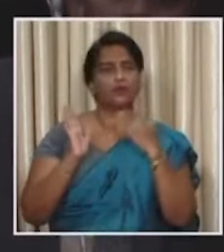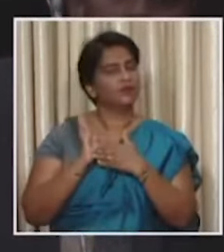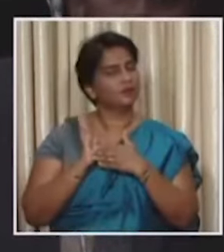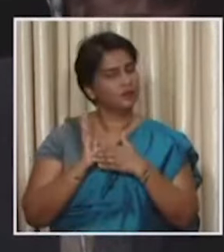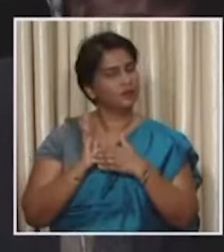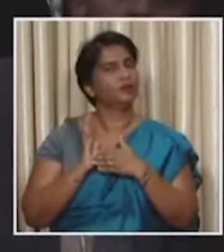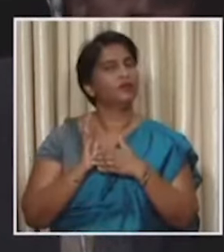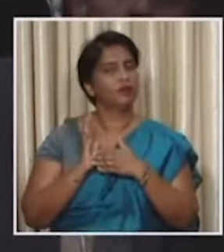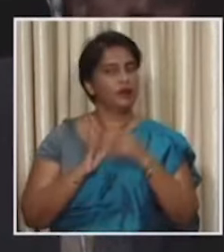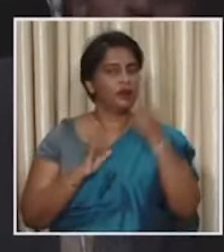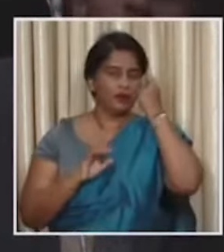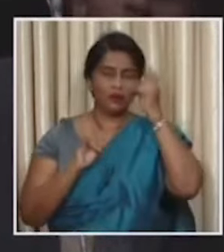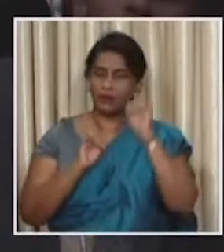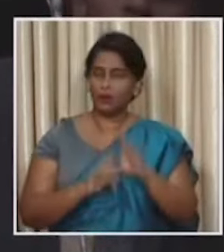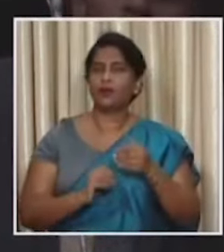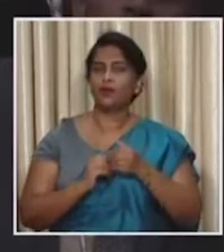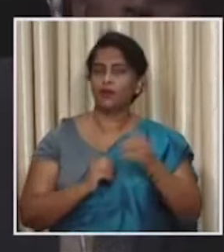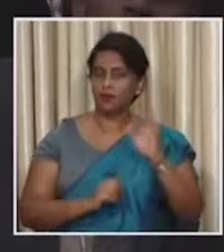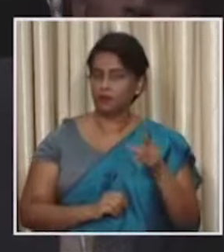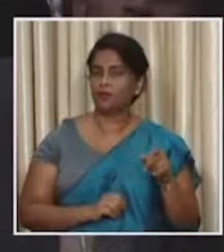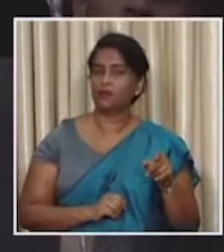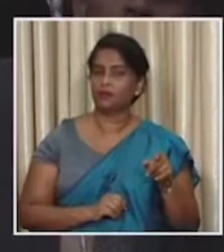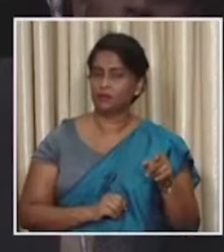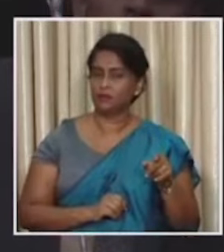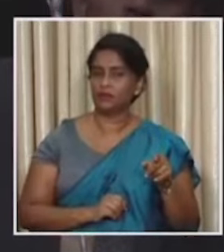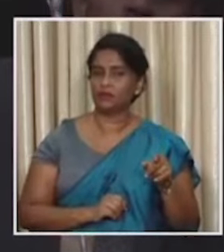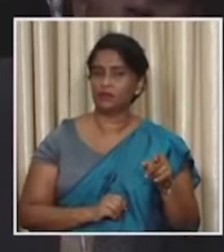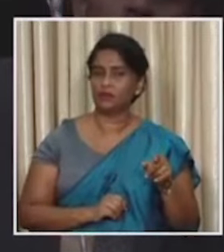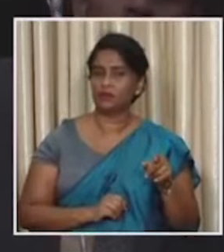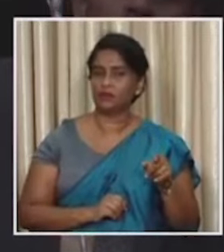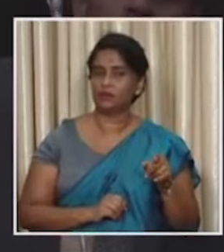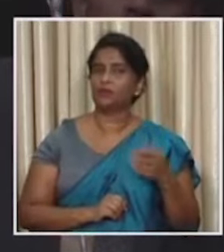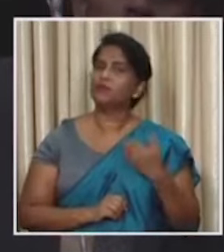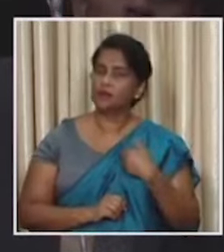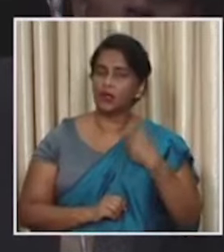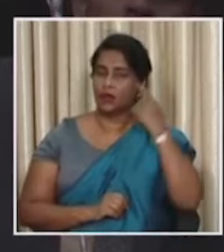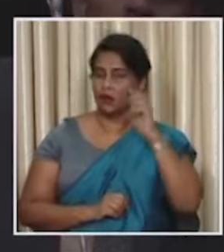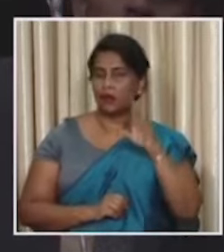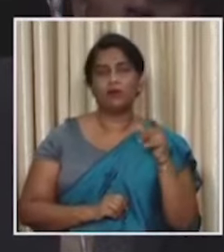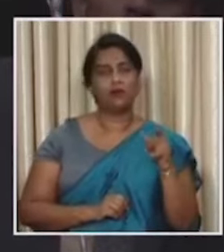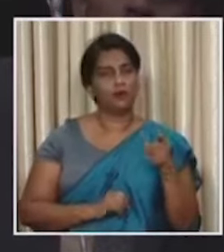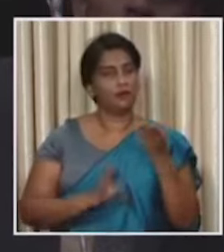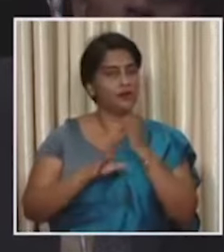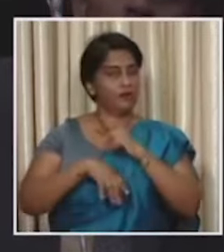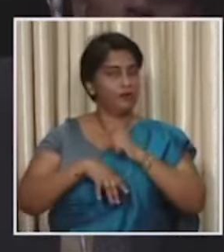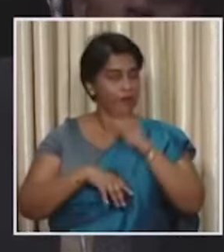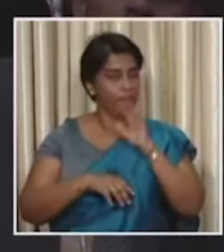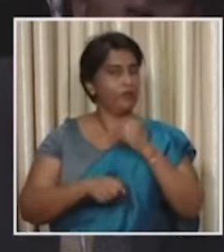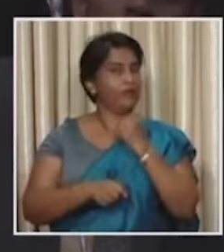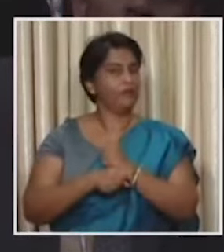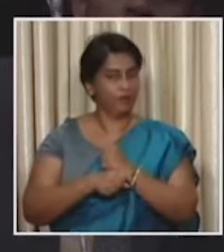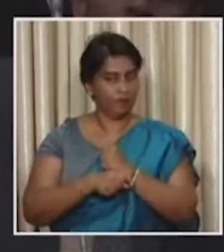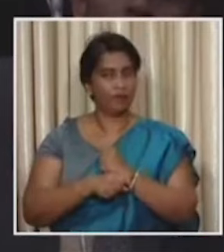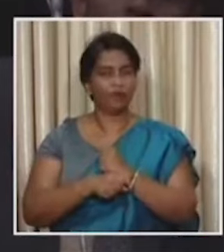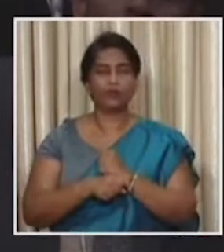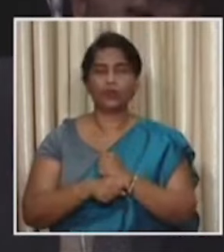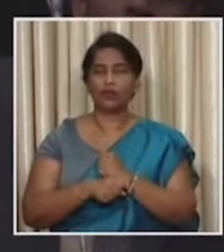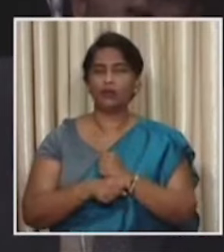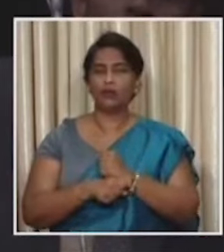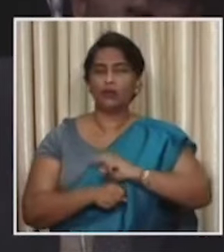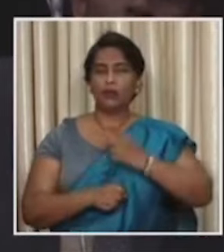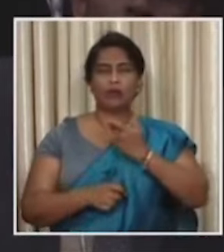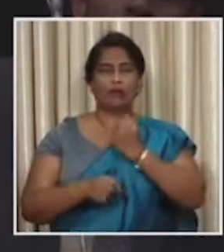engage with a government that we believed was a rogue government that did not have a mandate.